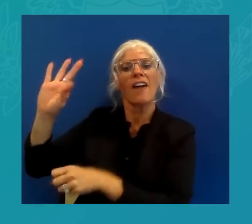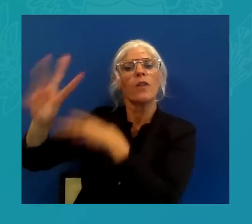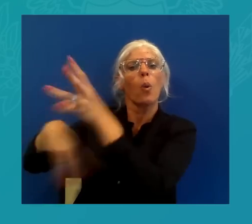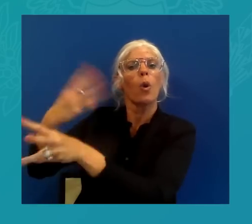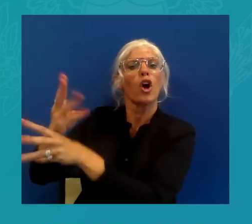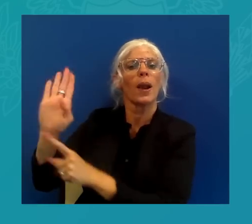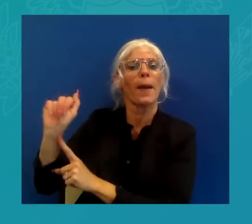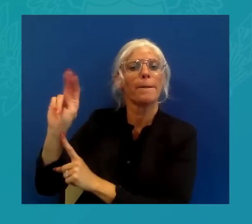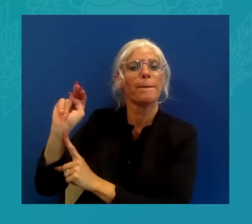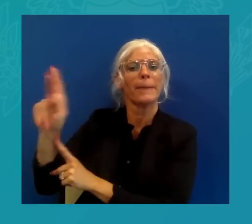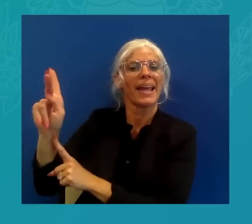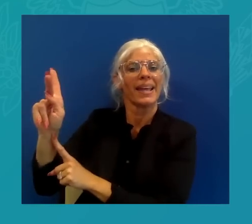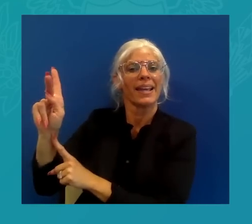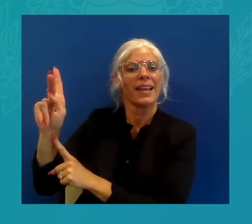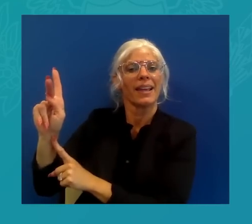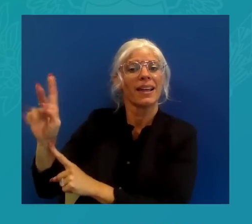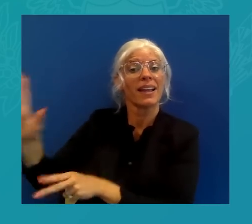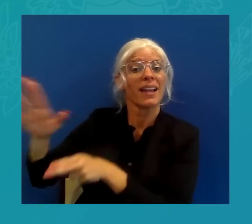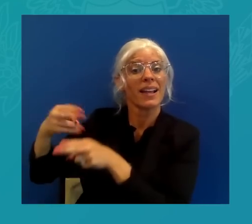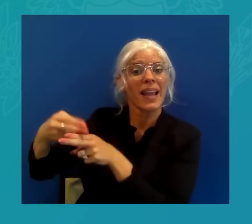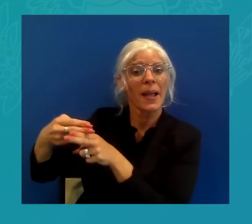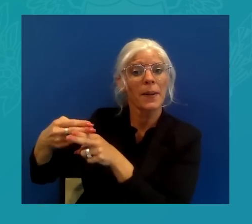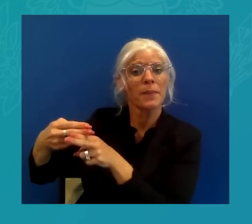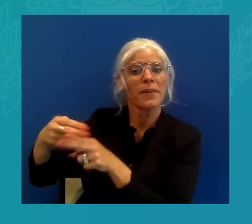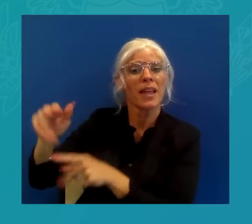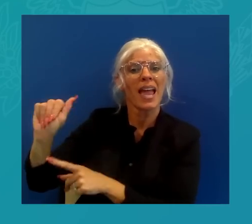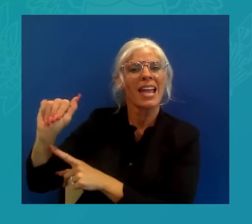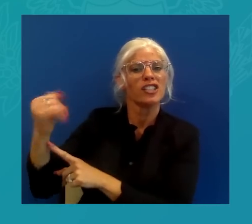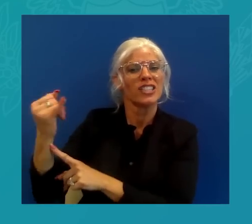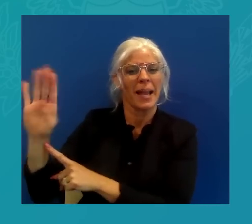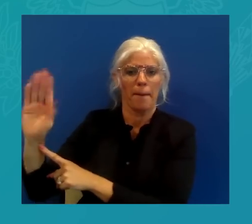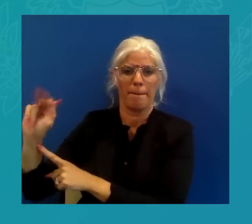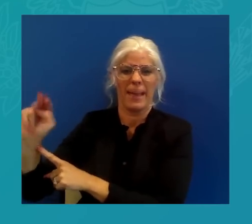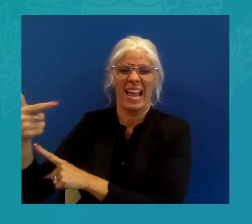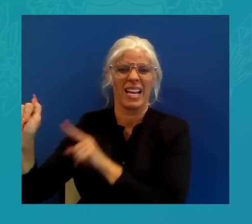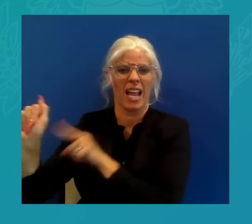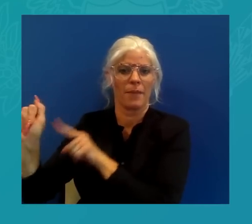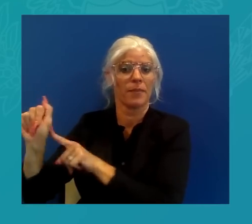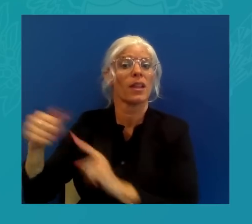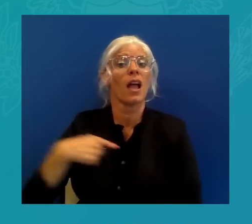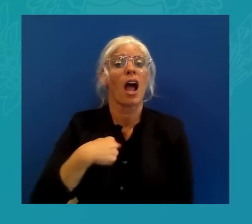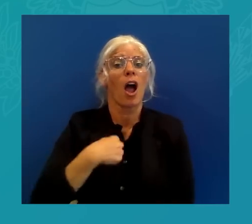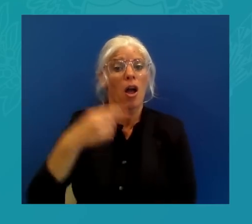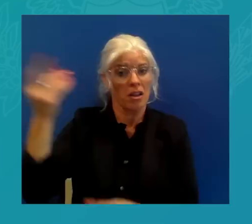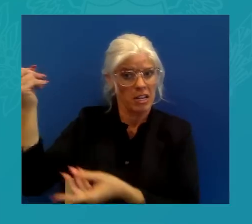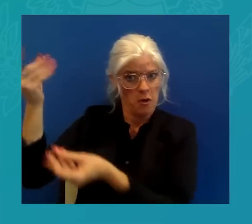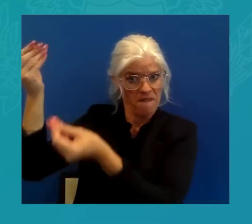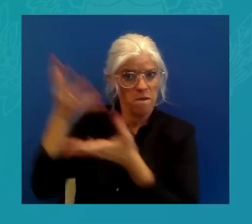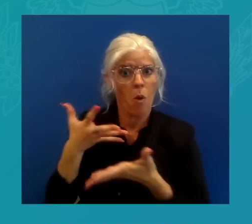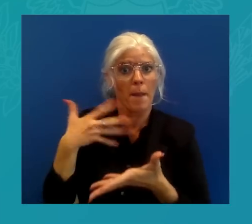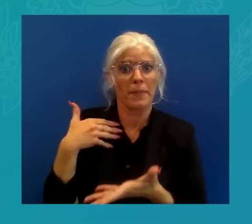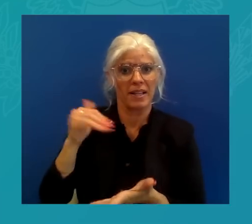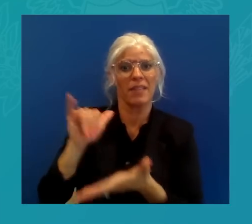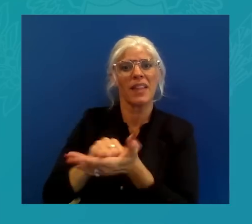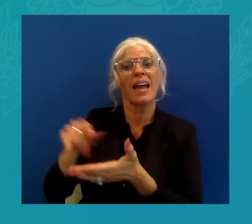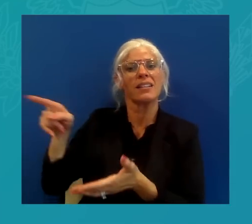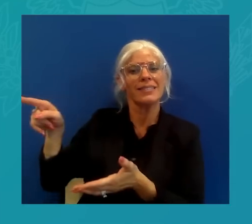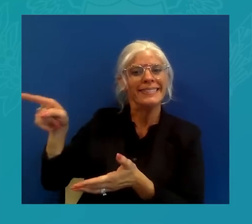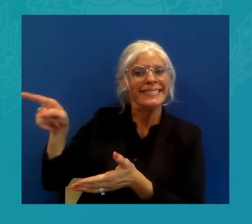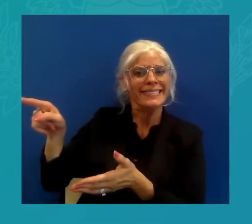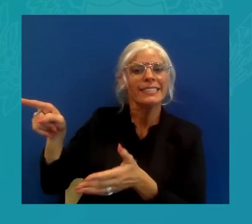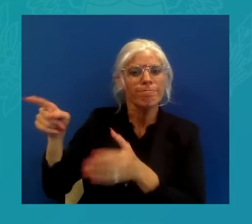Ajay Banga, and informed him that the United States will lead a diplomatic campaign on multilateral development